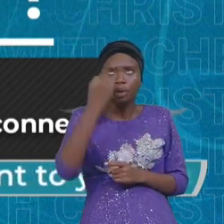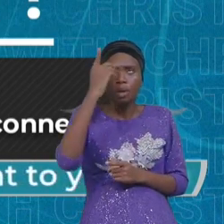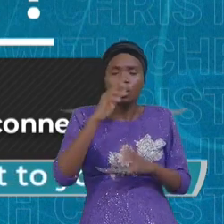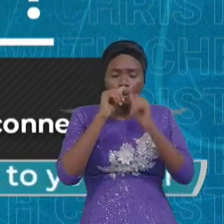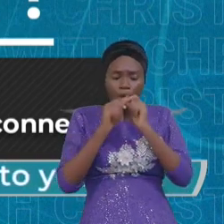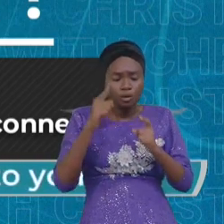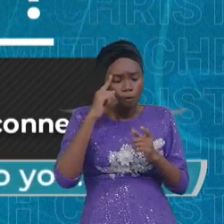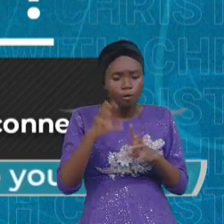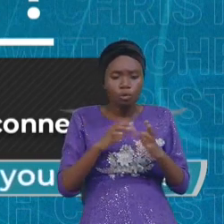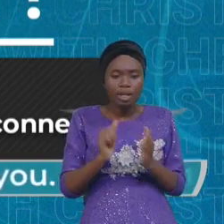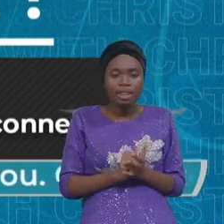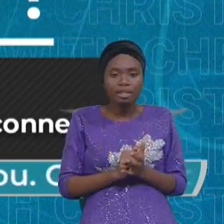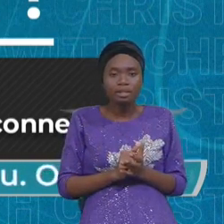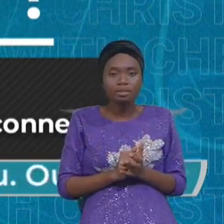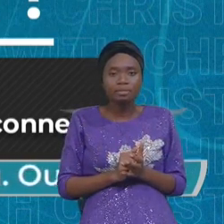that.